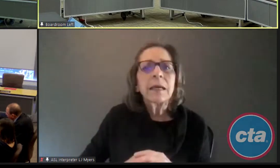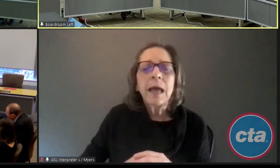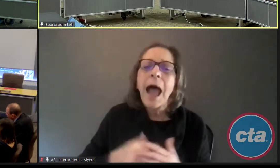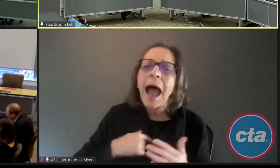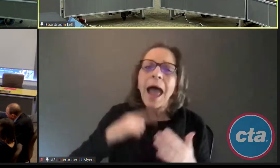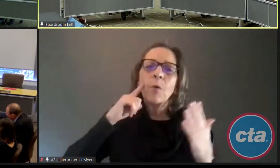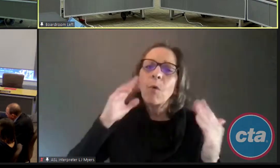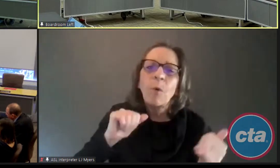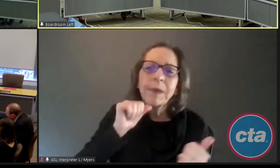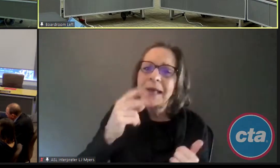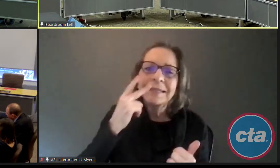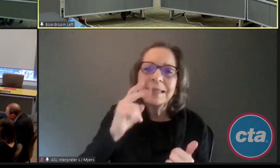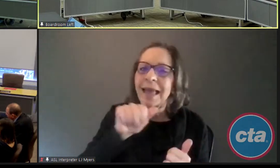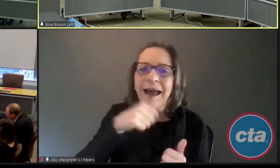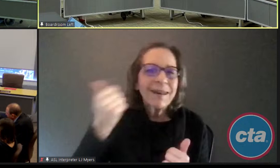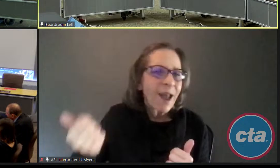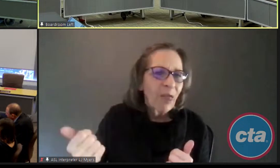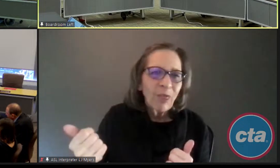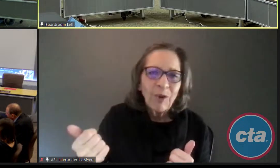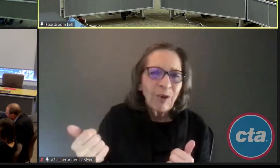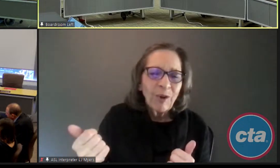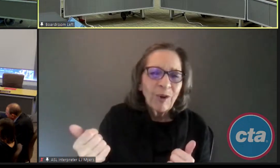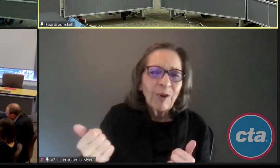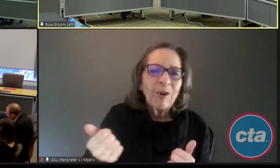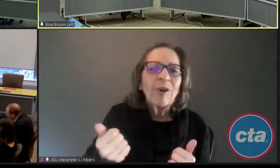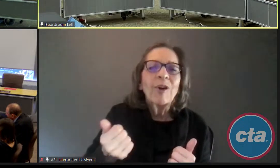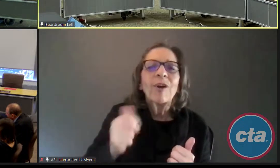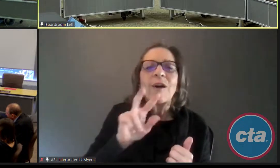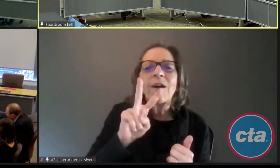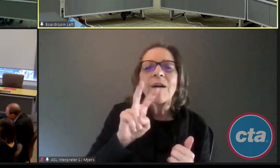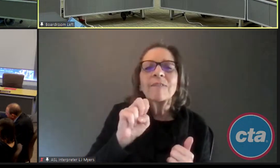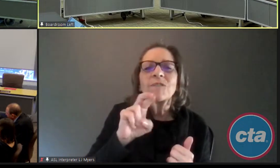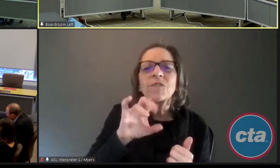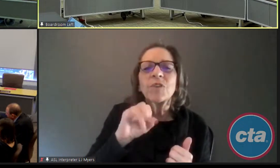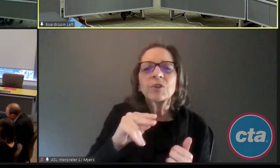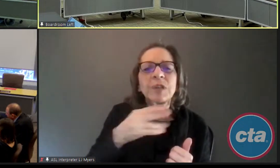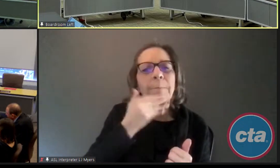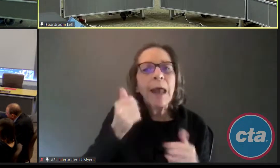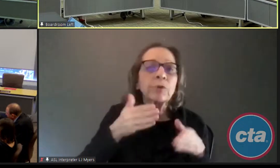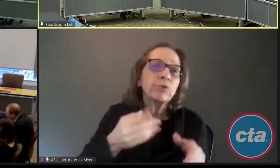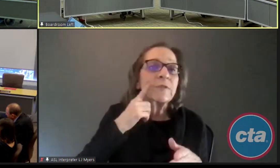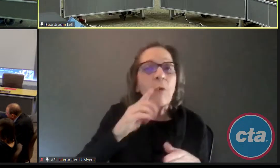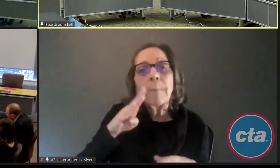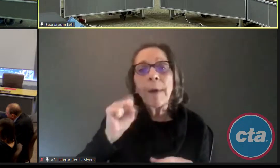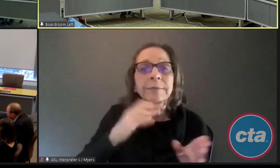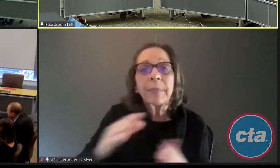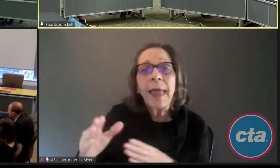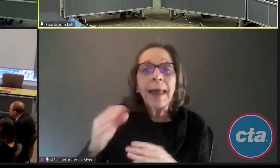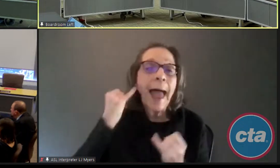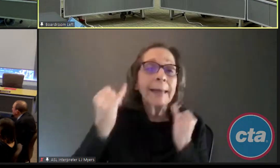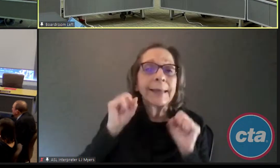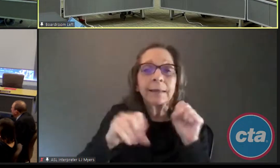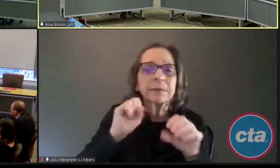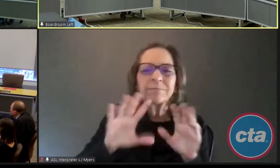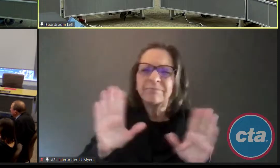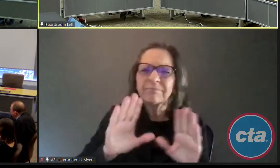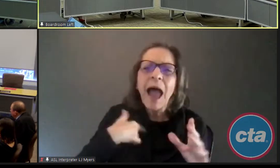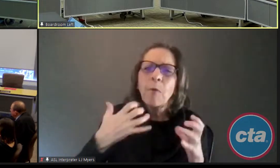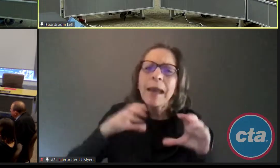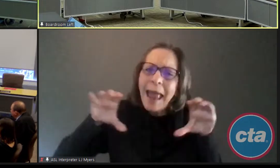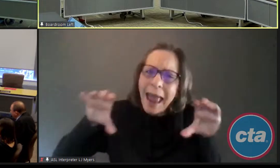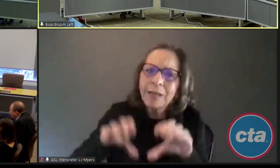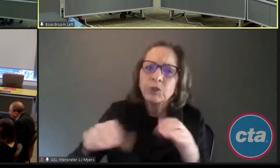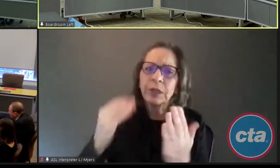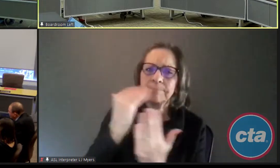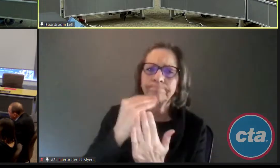not see another version of the Better Streets for Buses plan where it's just ideas. I would want like action items. And I would also